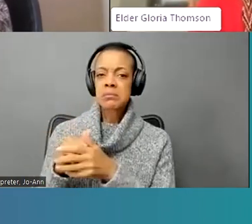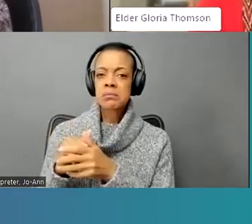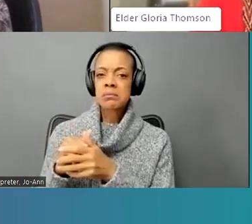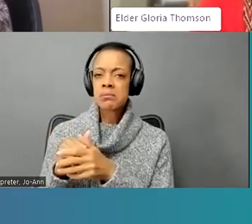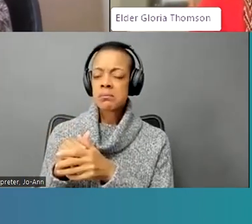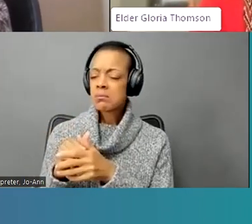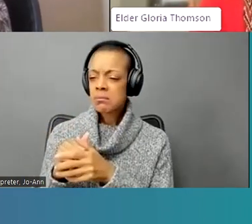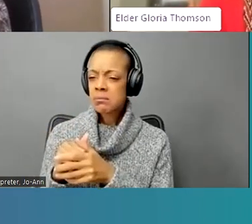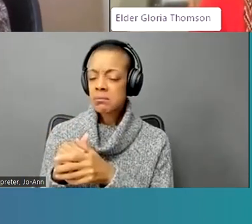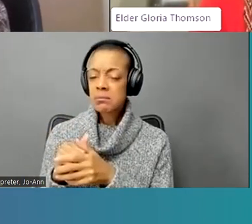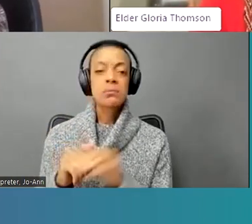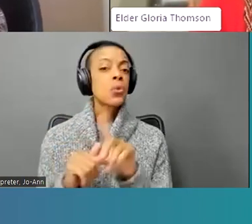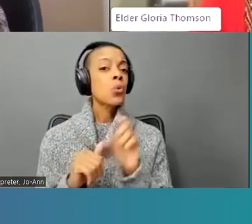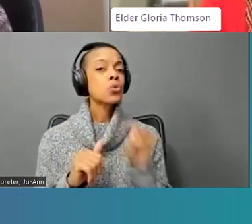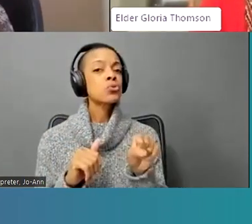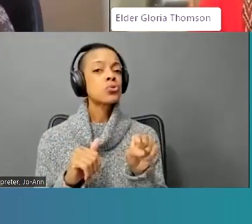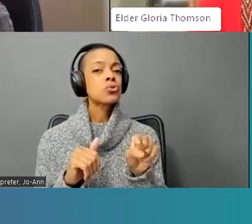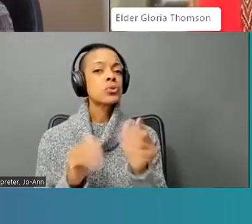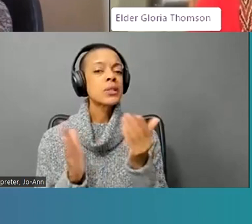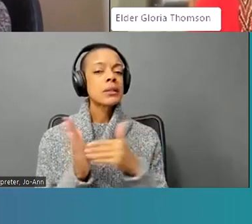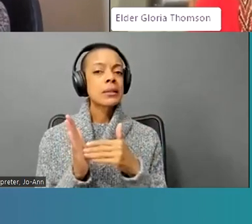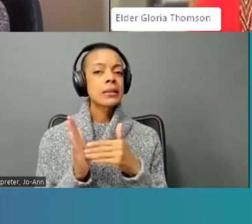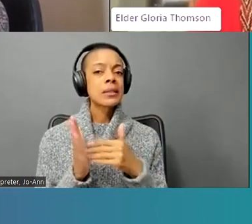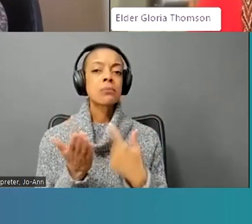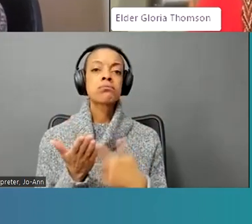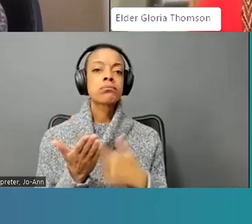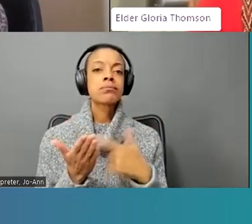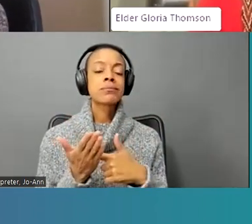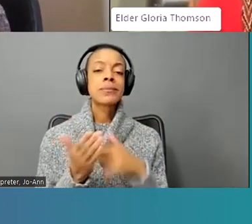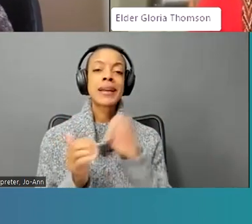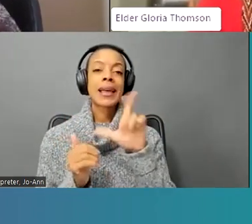just talking about elder engagements